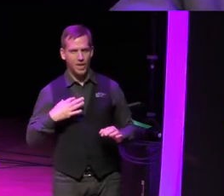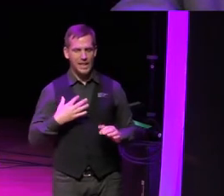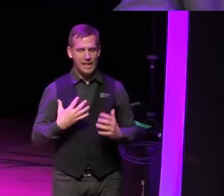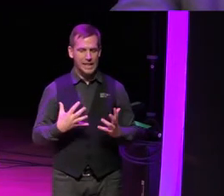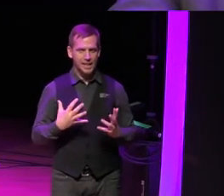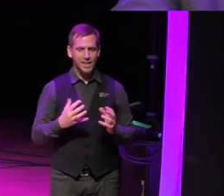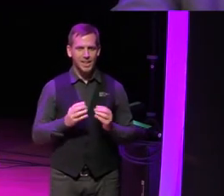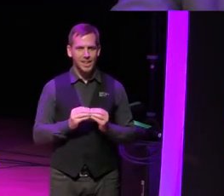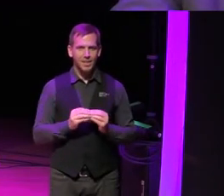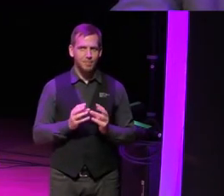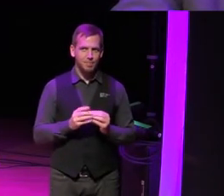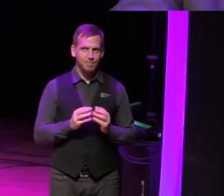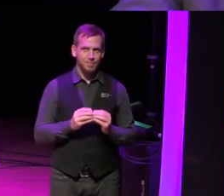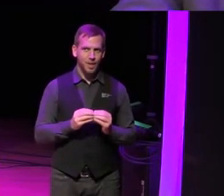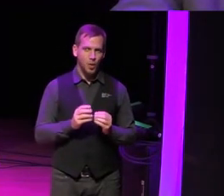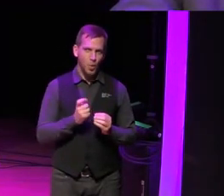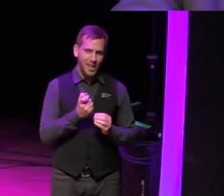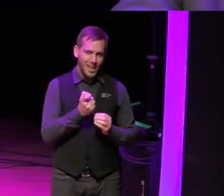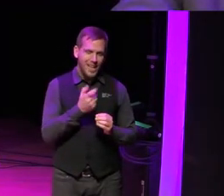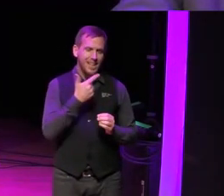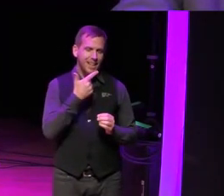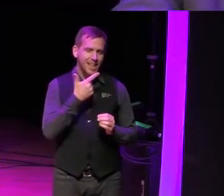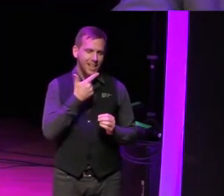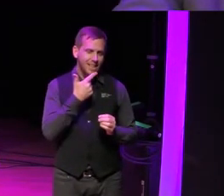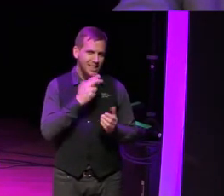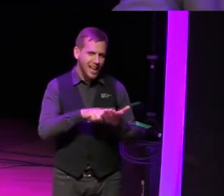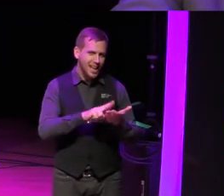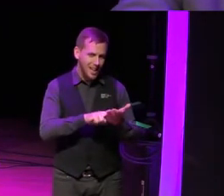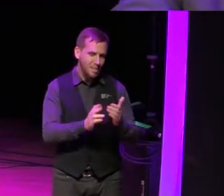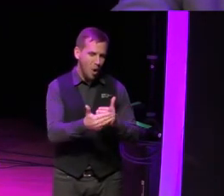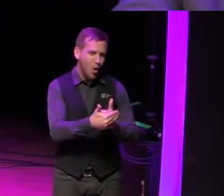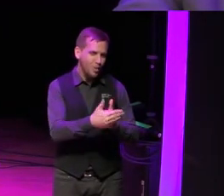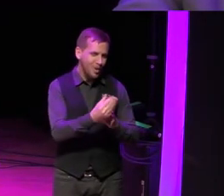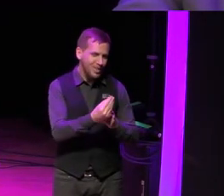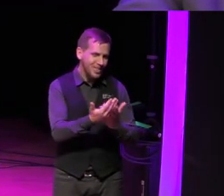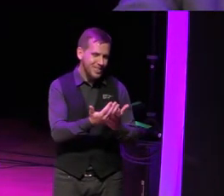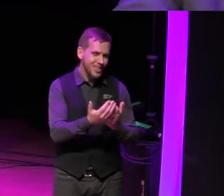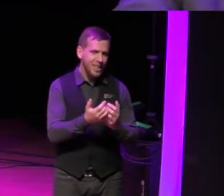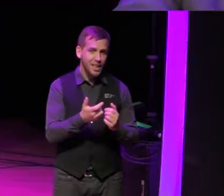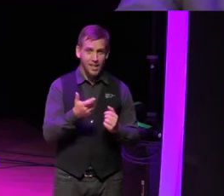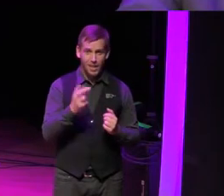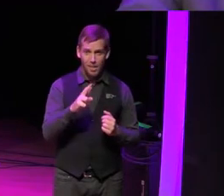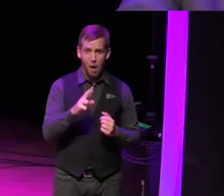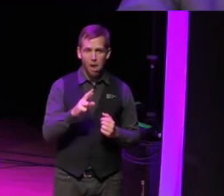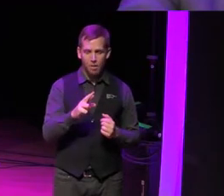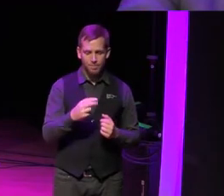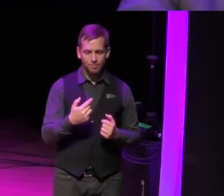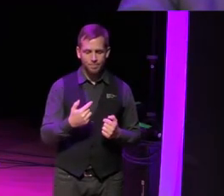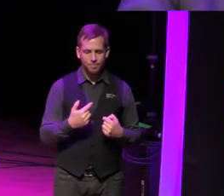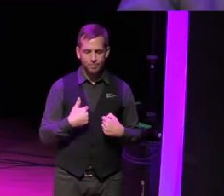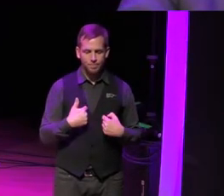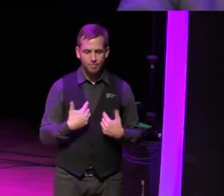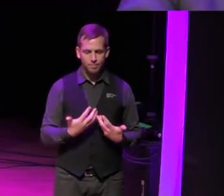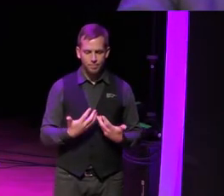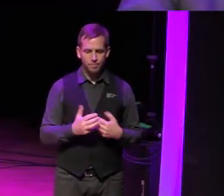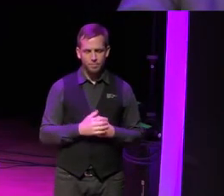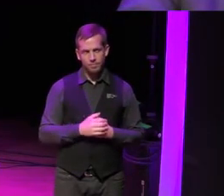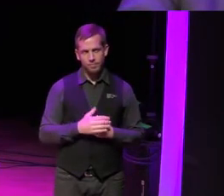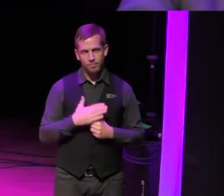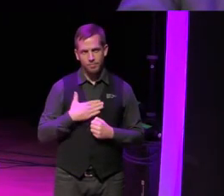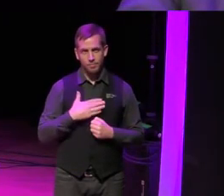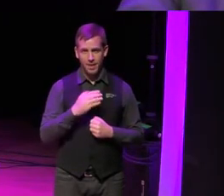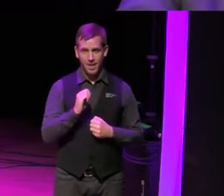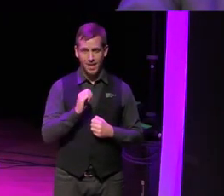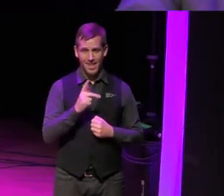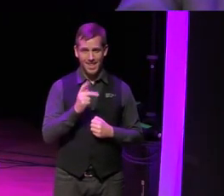denying the fact that there's some truth though in that statement, that power, if for example your ethics are